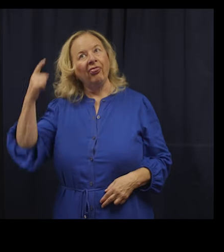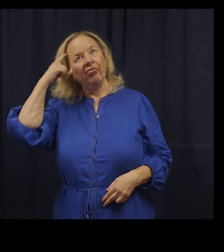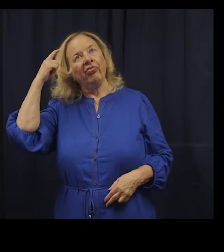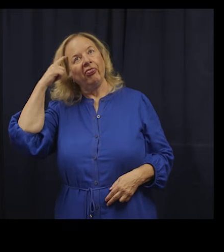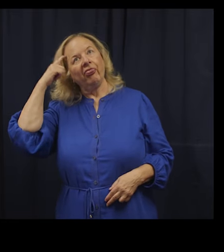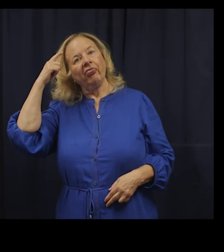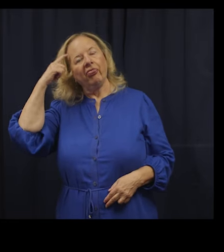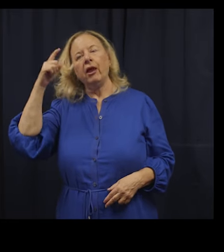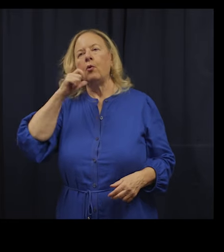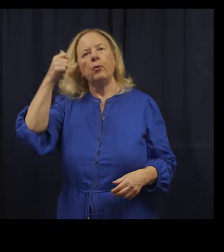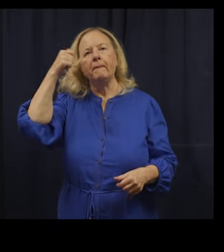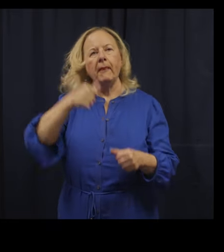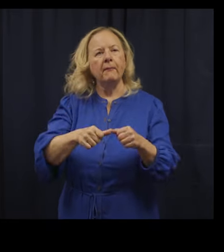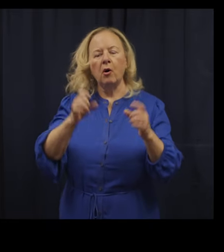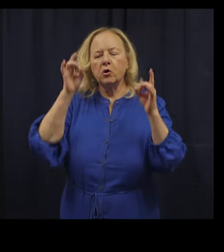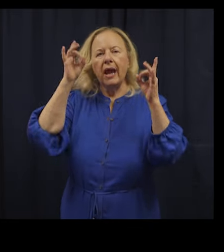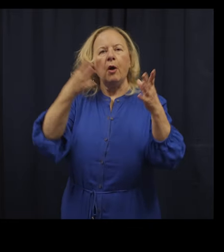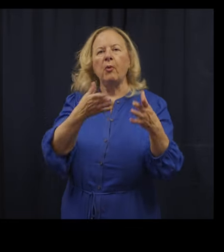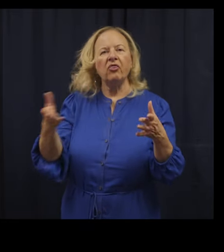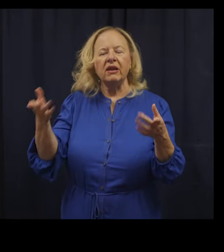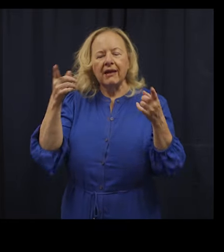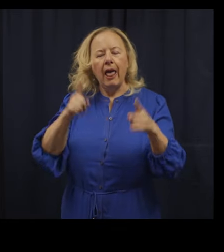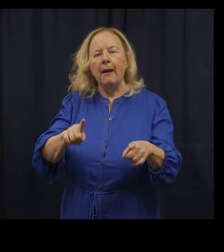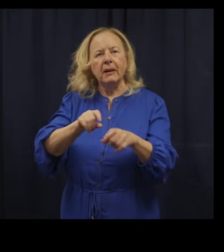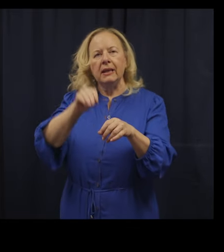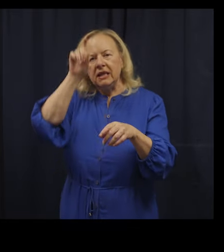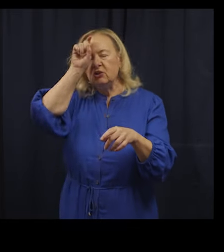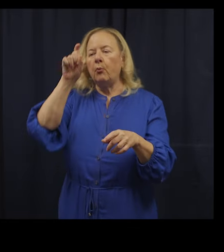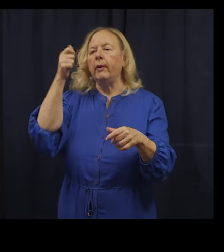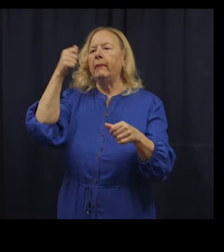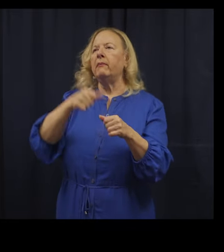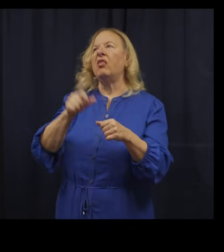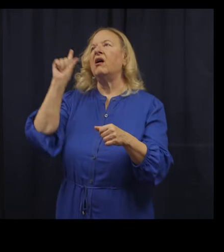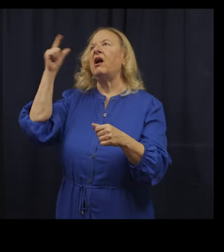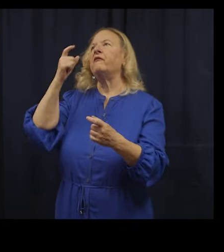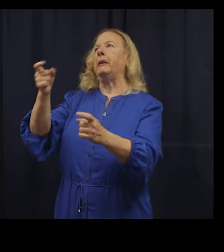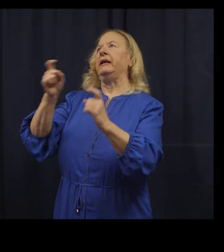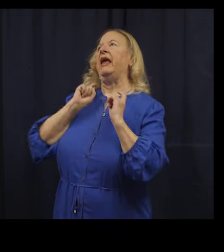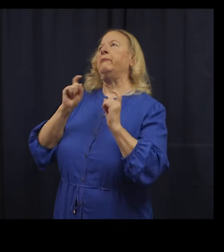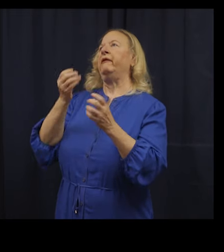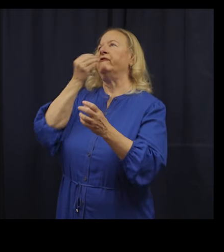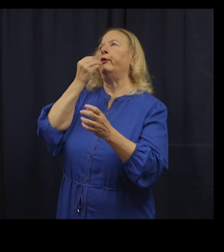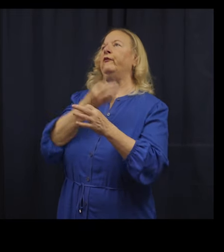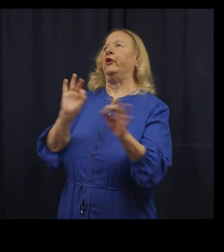They don't remember the horrendous things. All they remember is the government handouts.